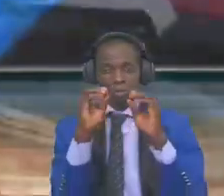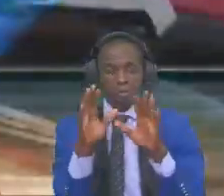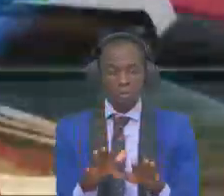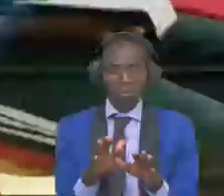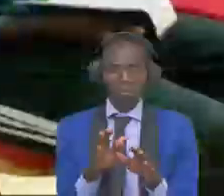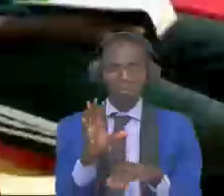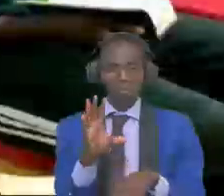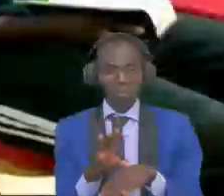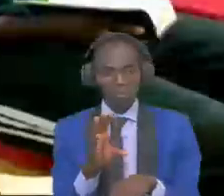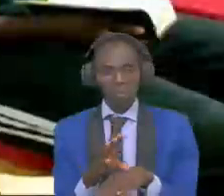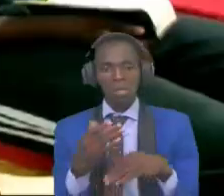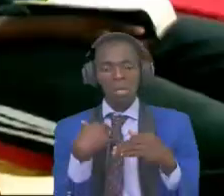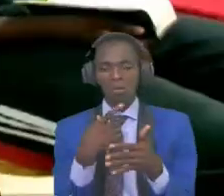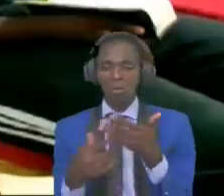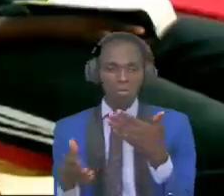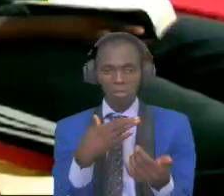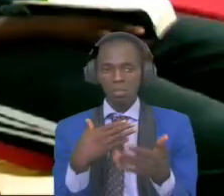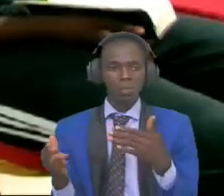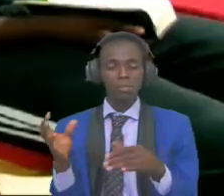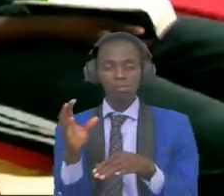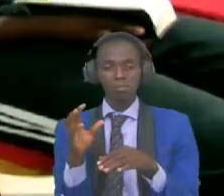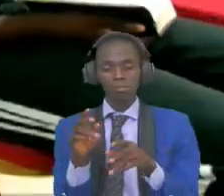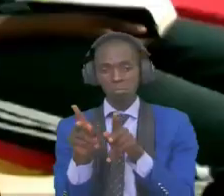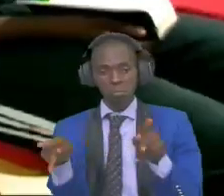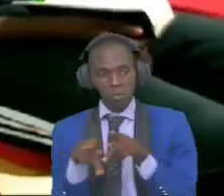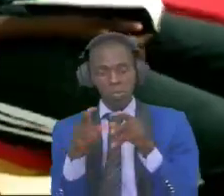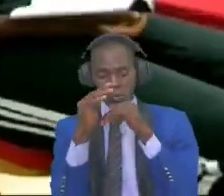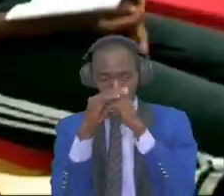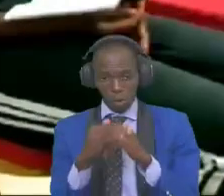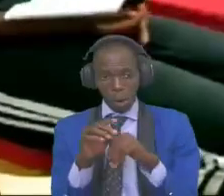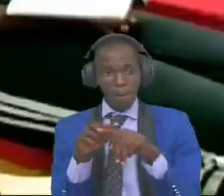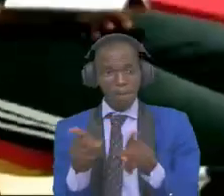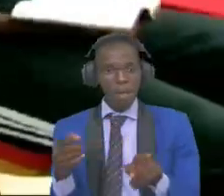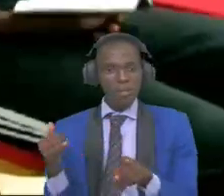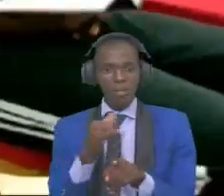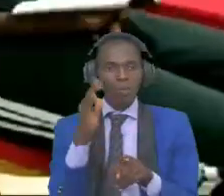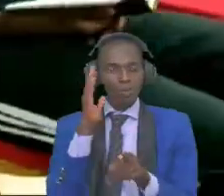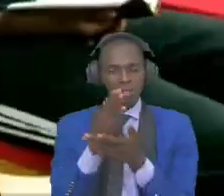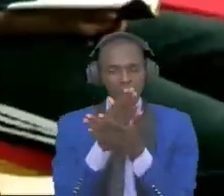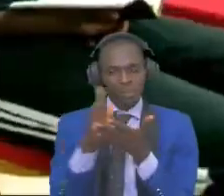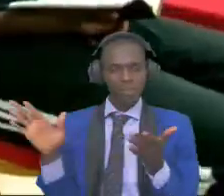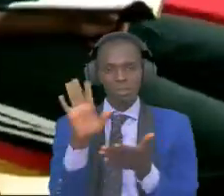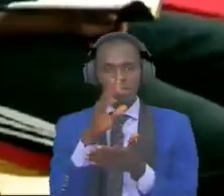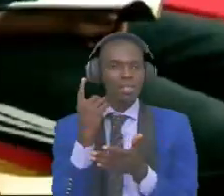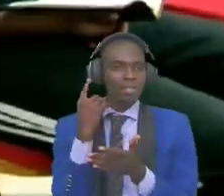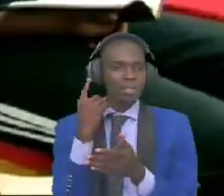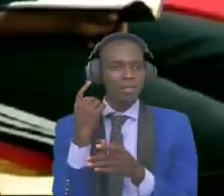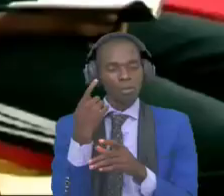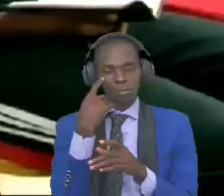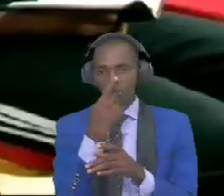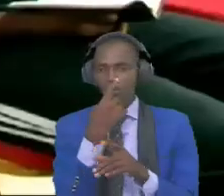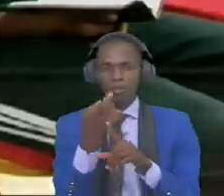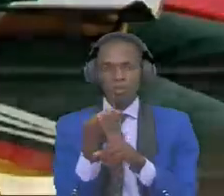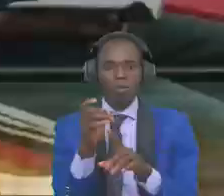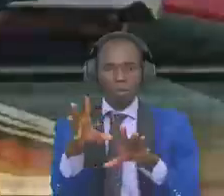whatever religion, but they turn away their ears from the truth and shall be